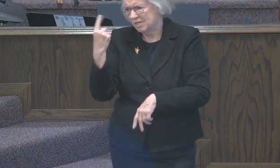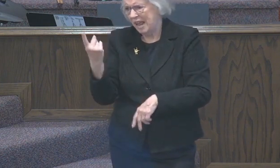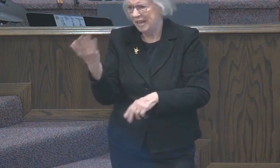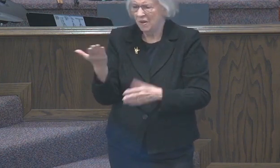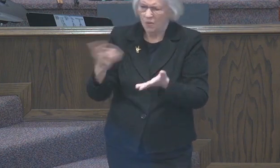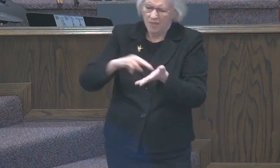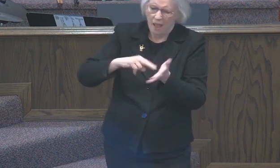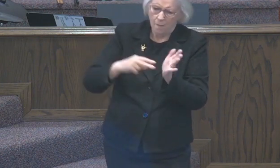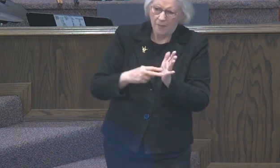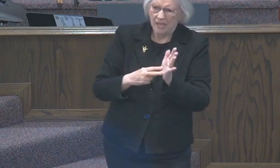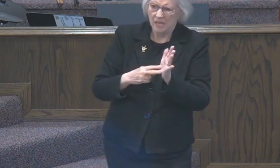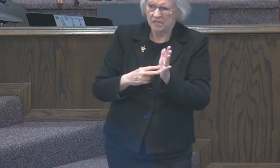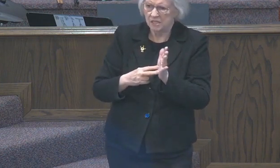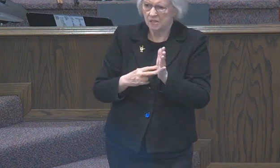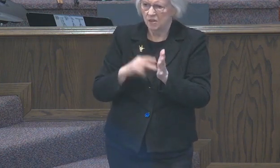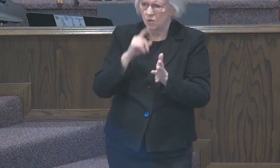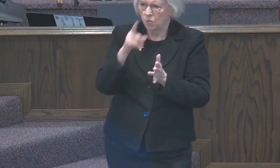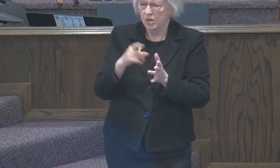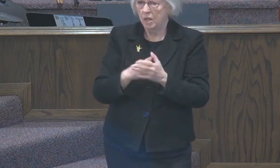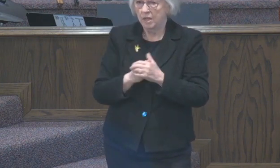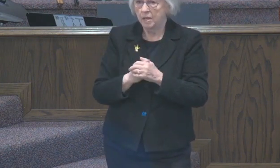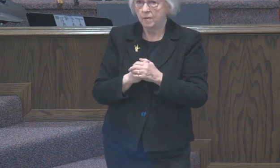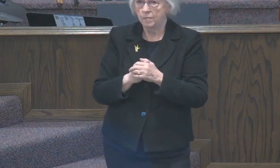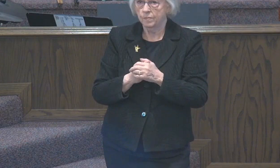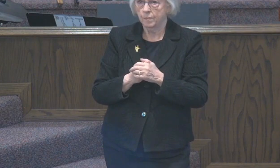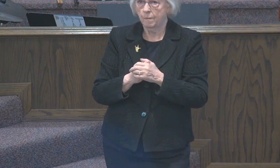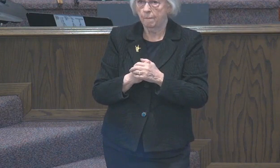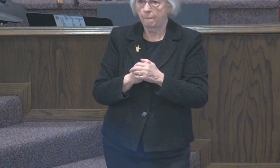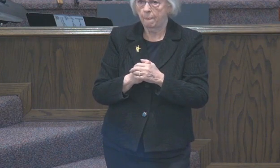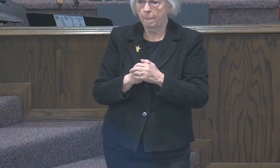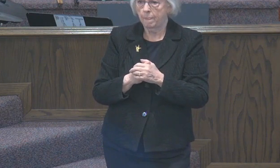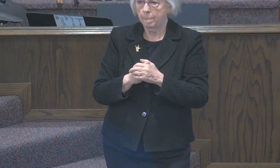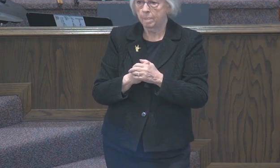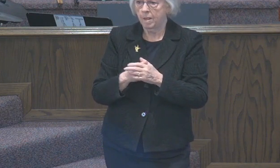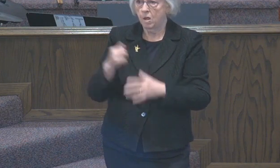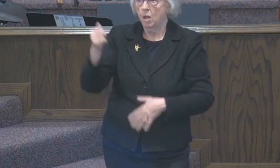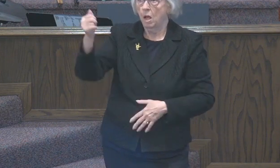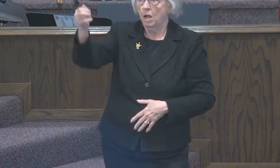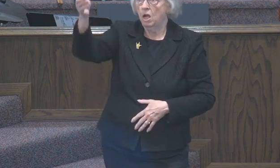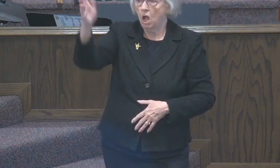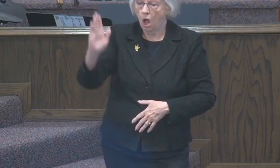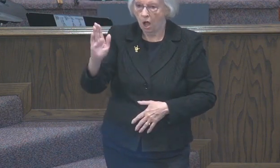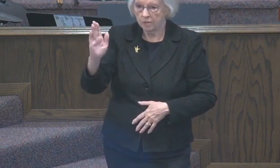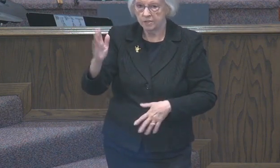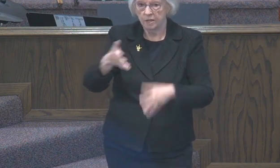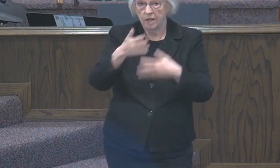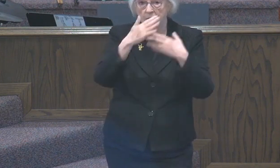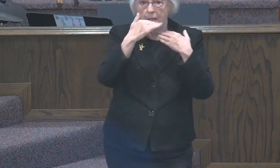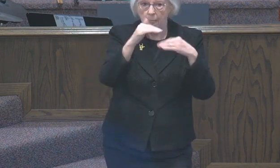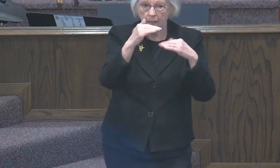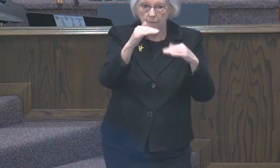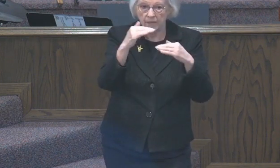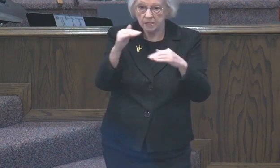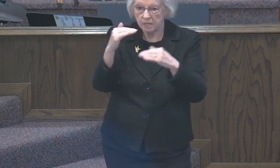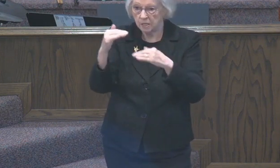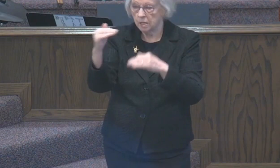we I teach this, all right? So hear me clearly when I say this next thing. God's conditional will is there are parts